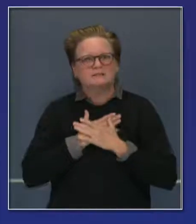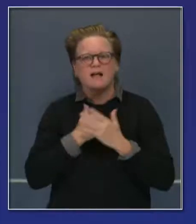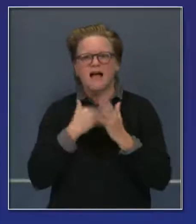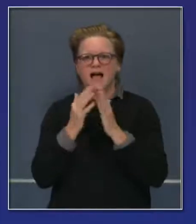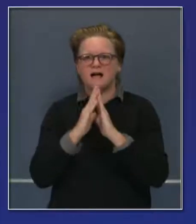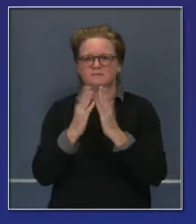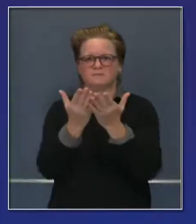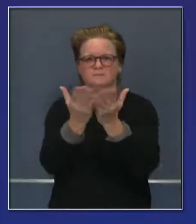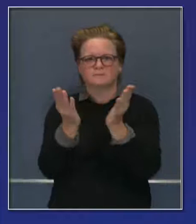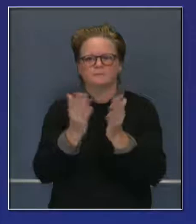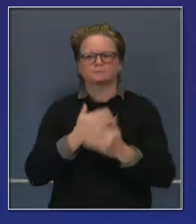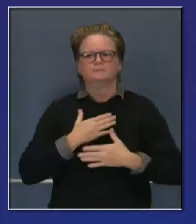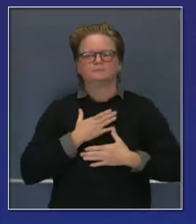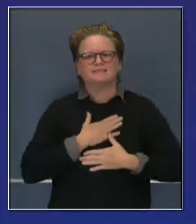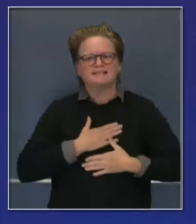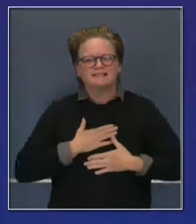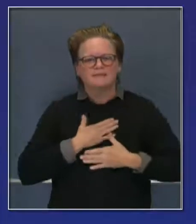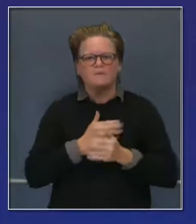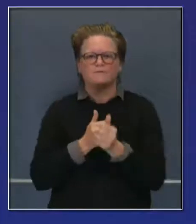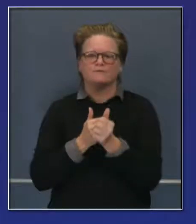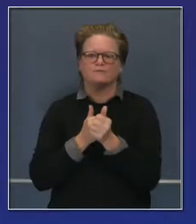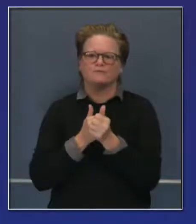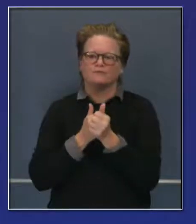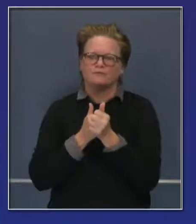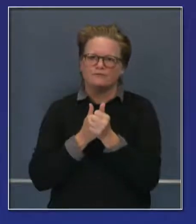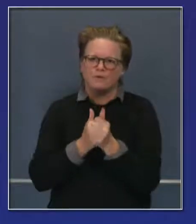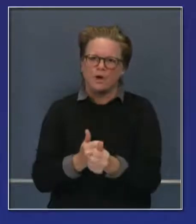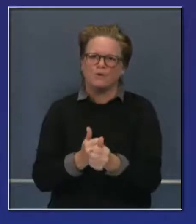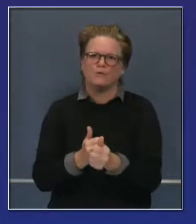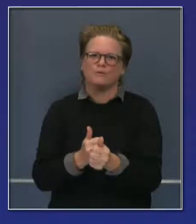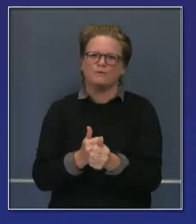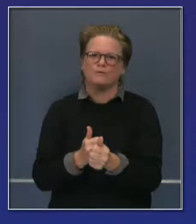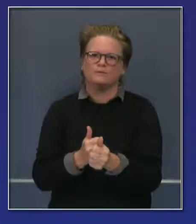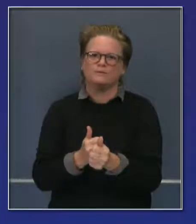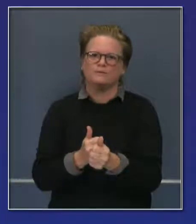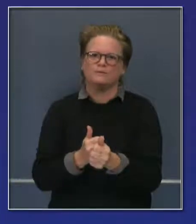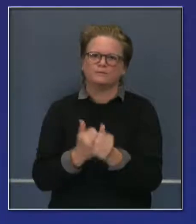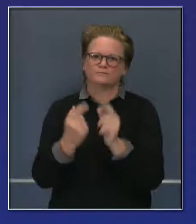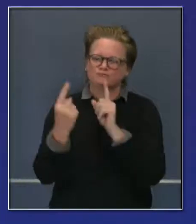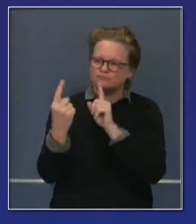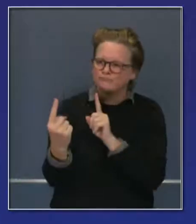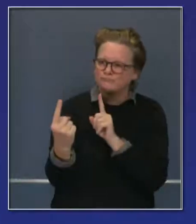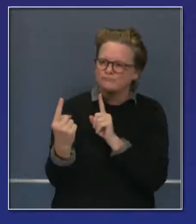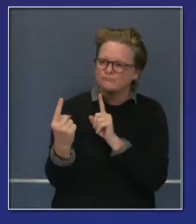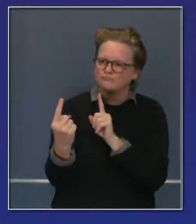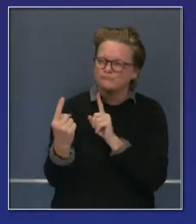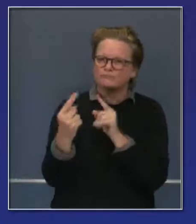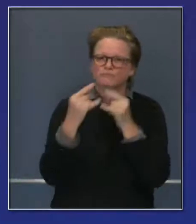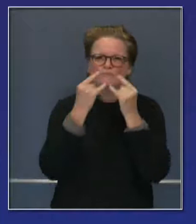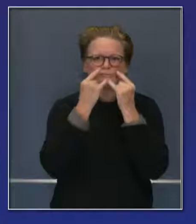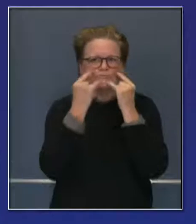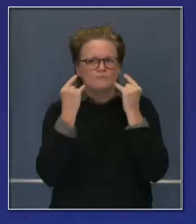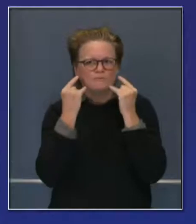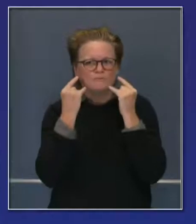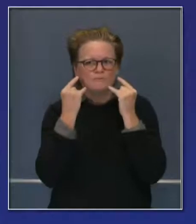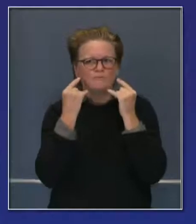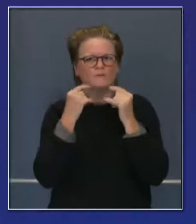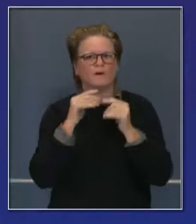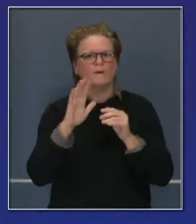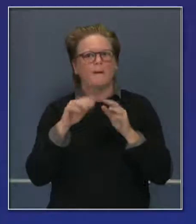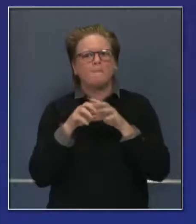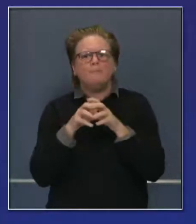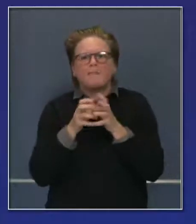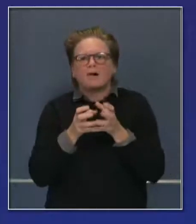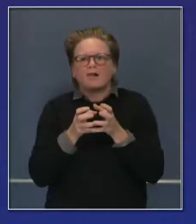So please, please, let us double down on the work that we have done together on